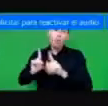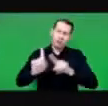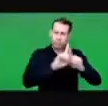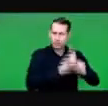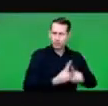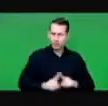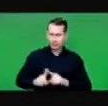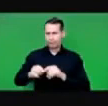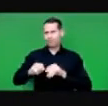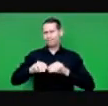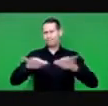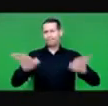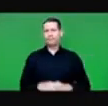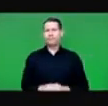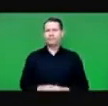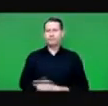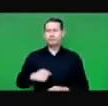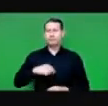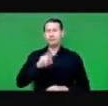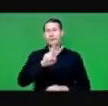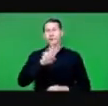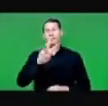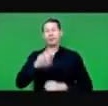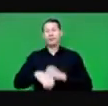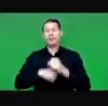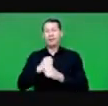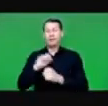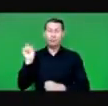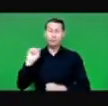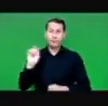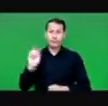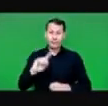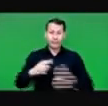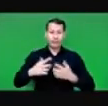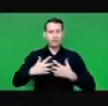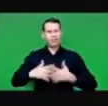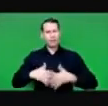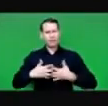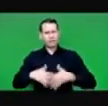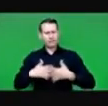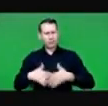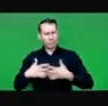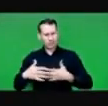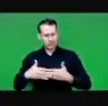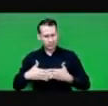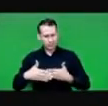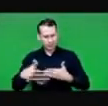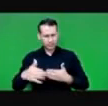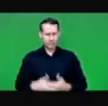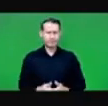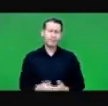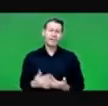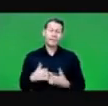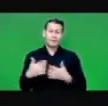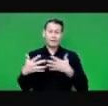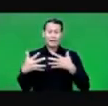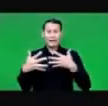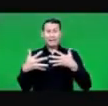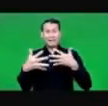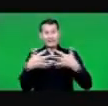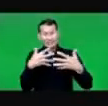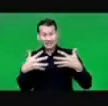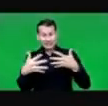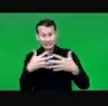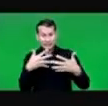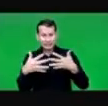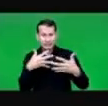market, and the company started as a manufacturer for other operators. So many of the GEO and geostationary